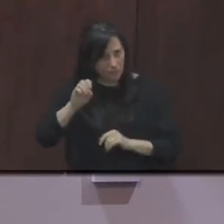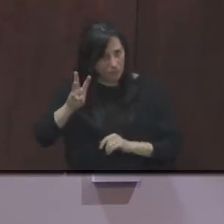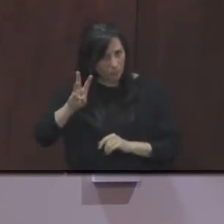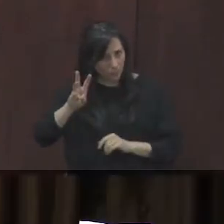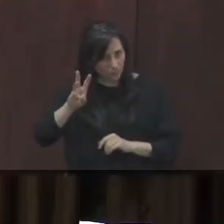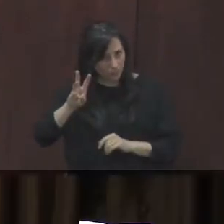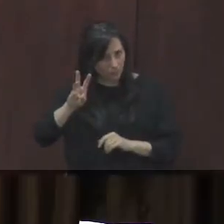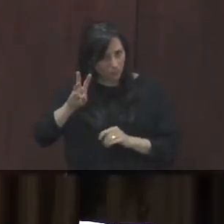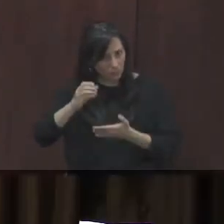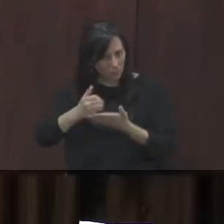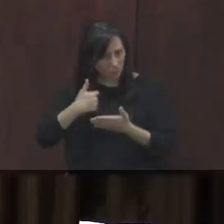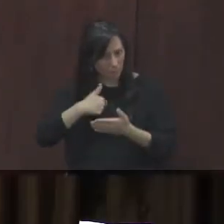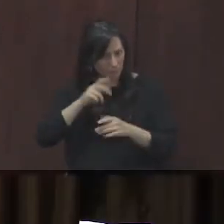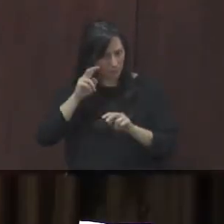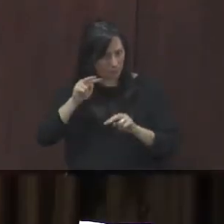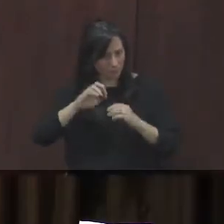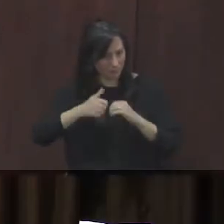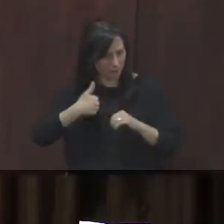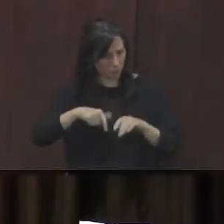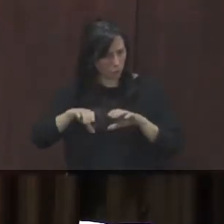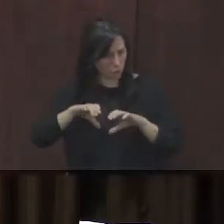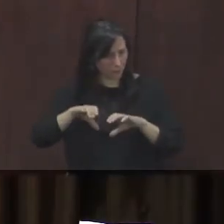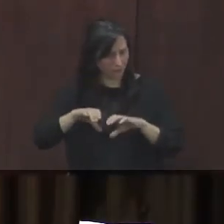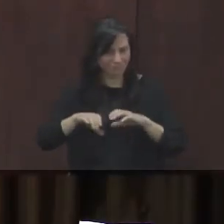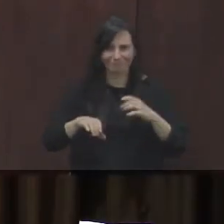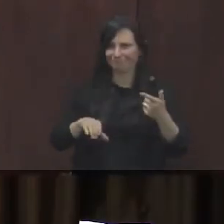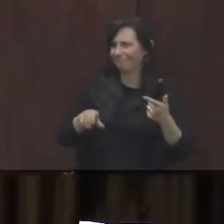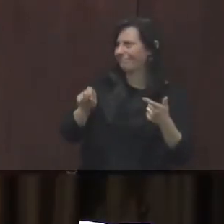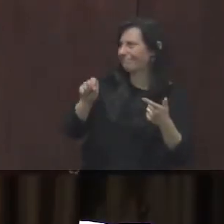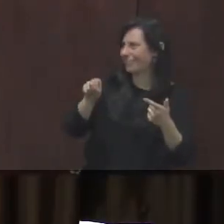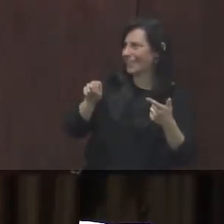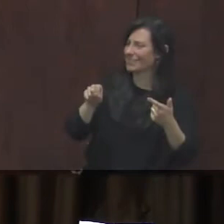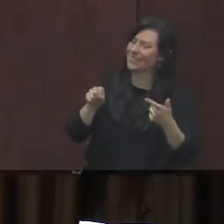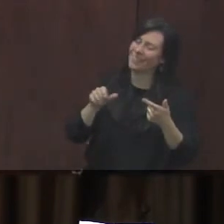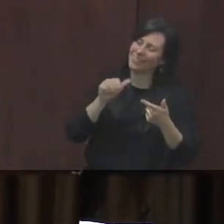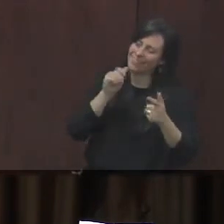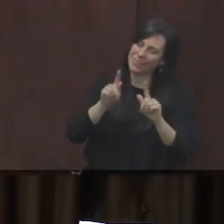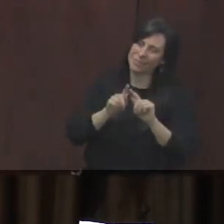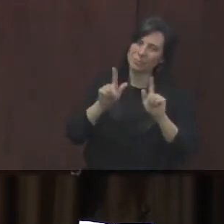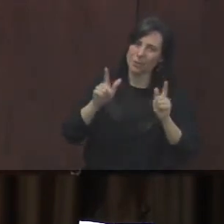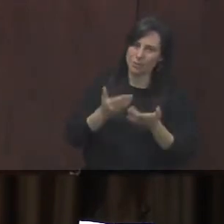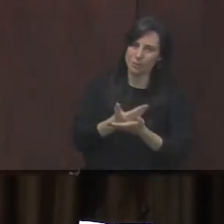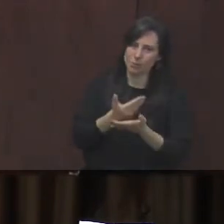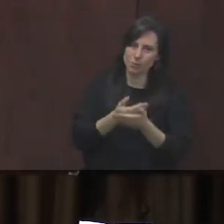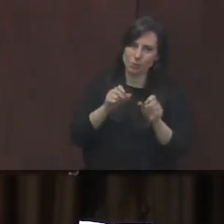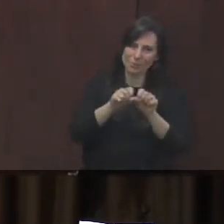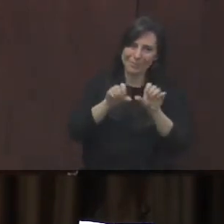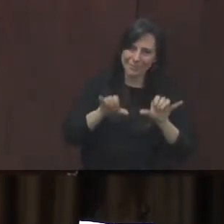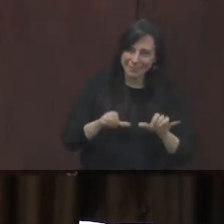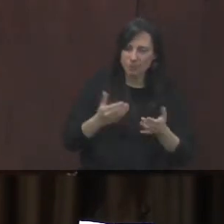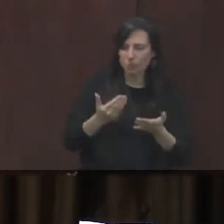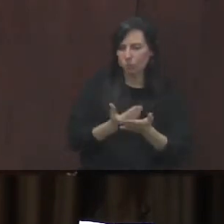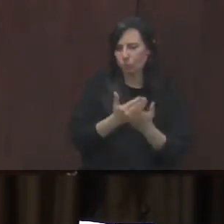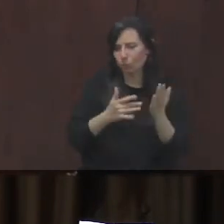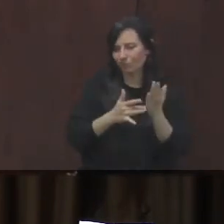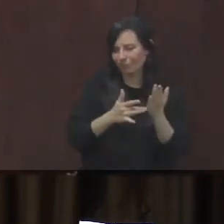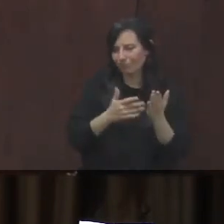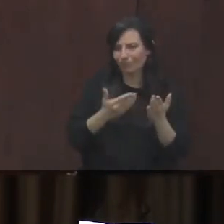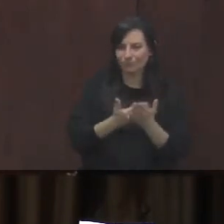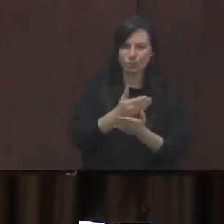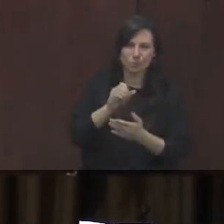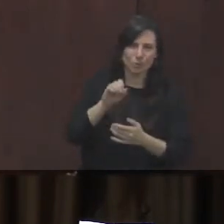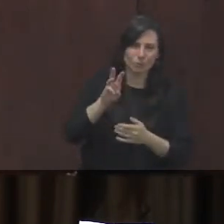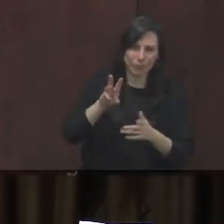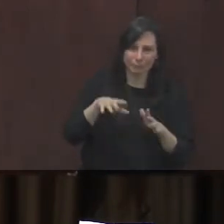Okay. Exactly. Not surprising that with new software and new systems that there's going to be a little bit of hiccups with it. A new update